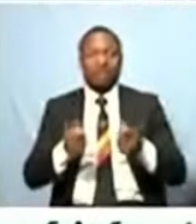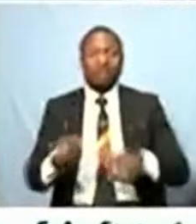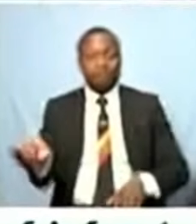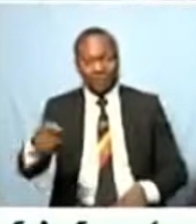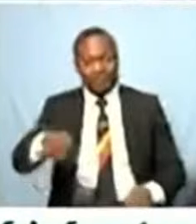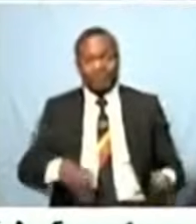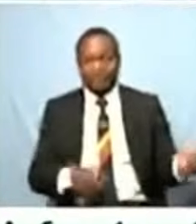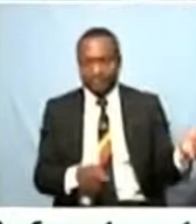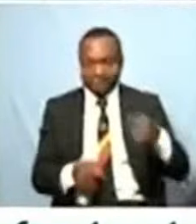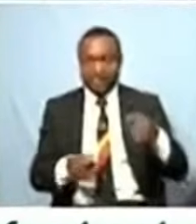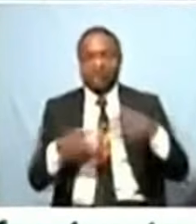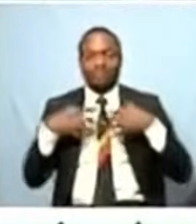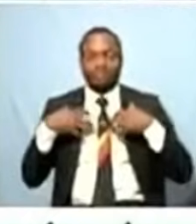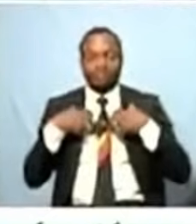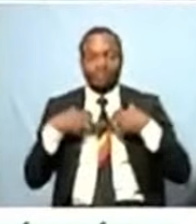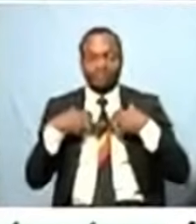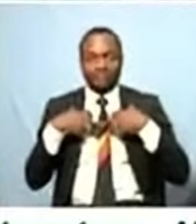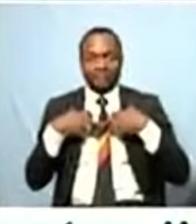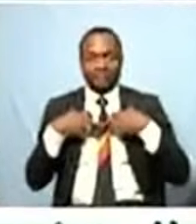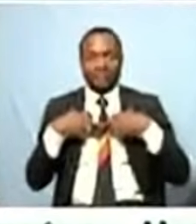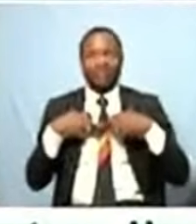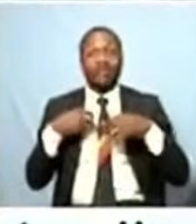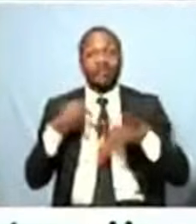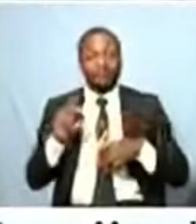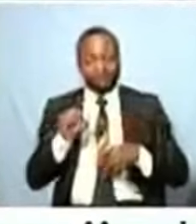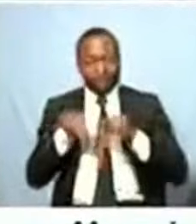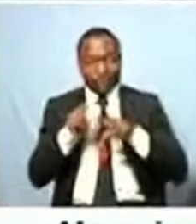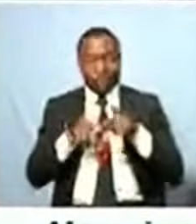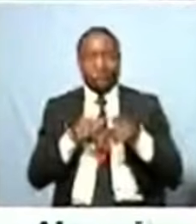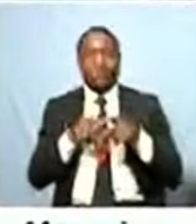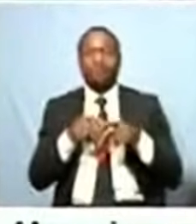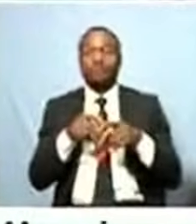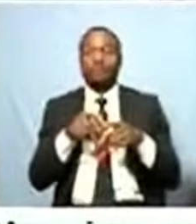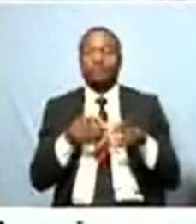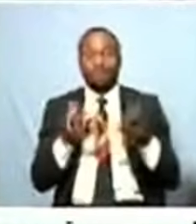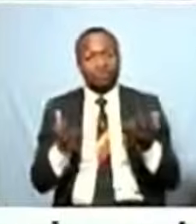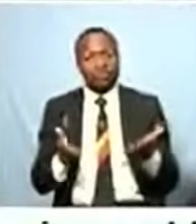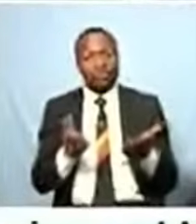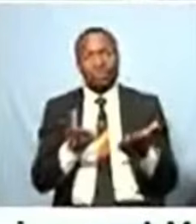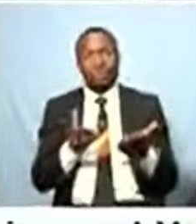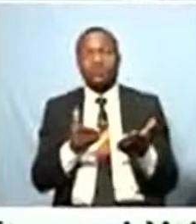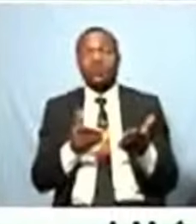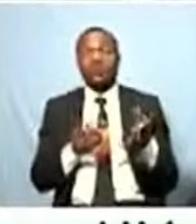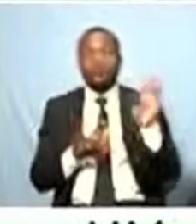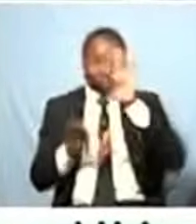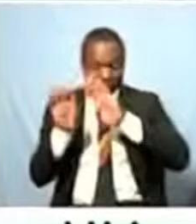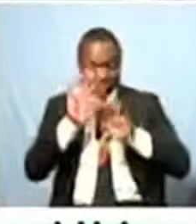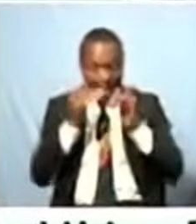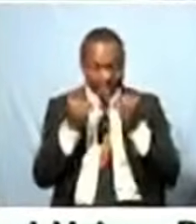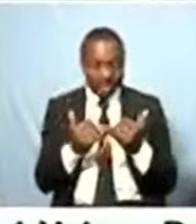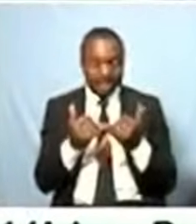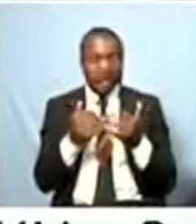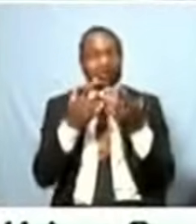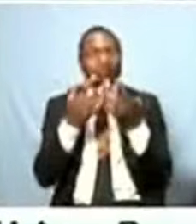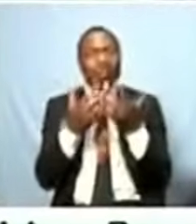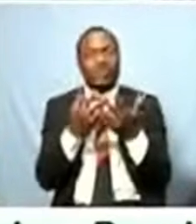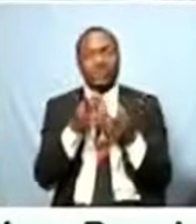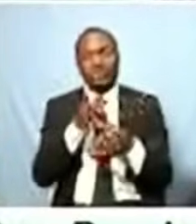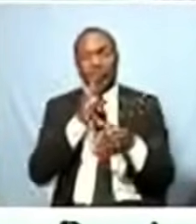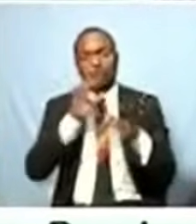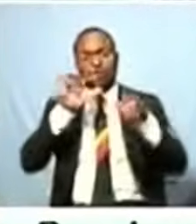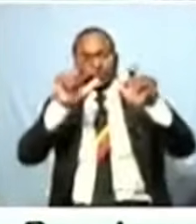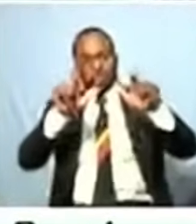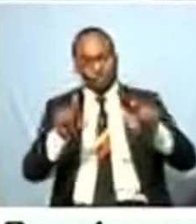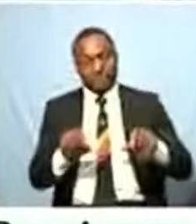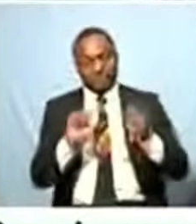pedestrians are stranded right now, waiting for the waters to subside so they can cross. So when is the government going